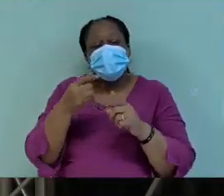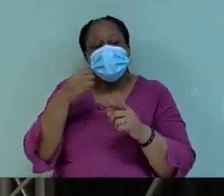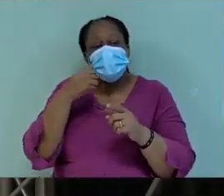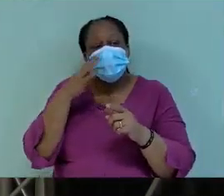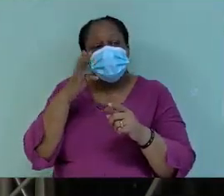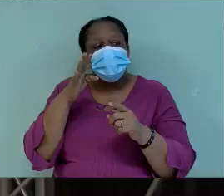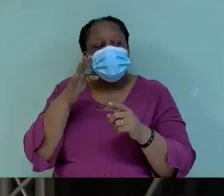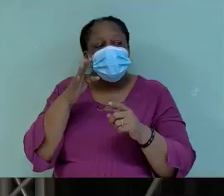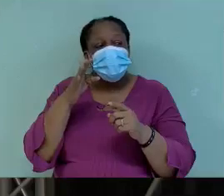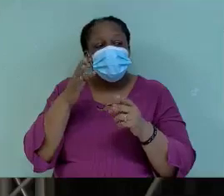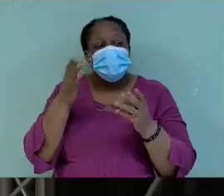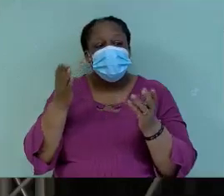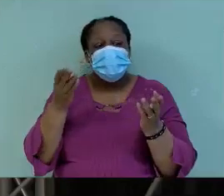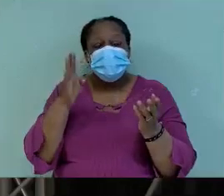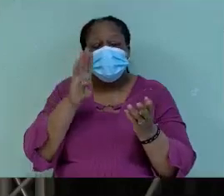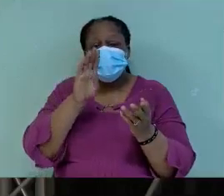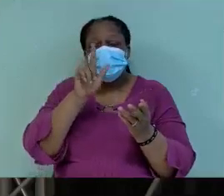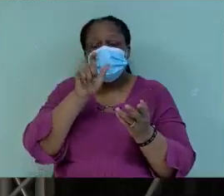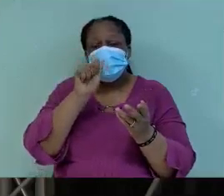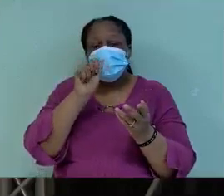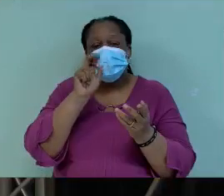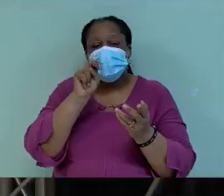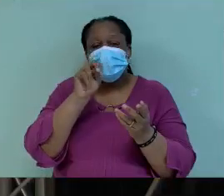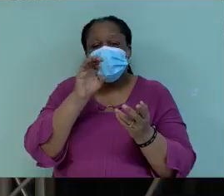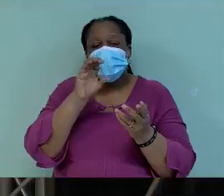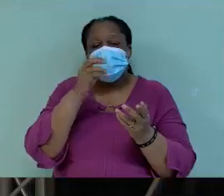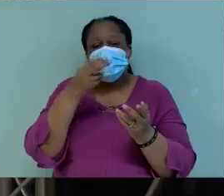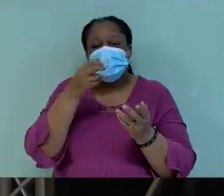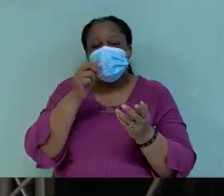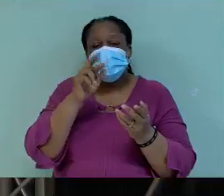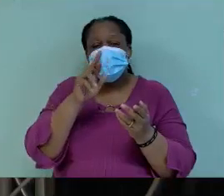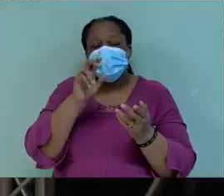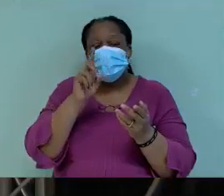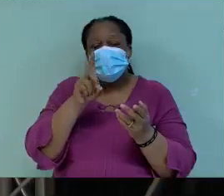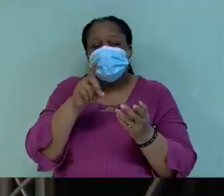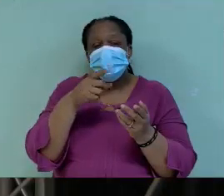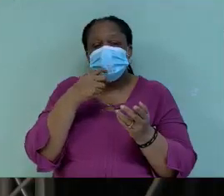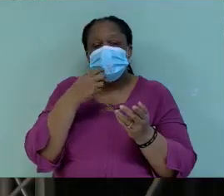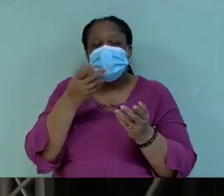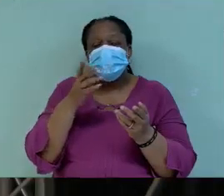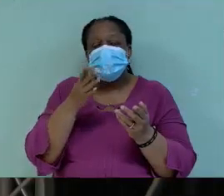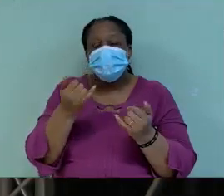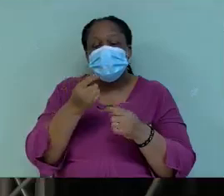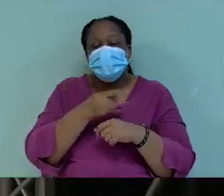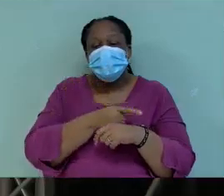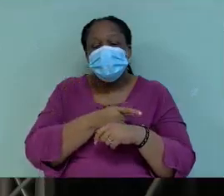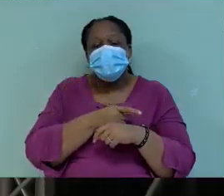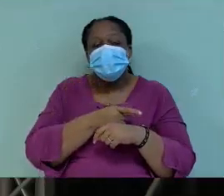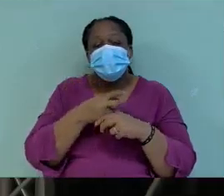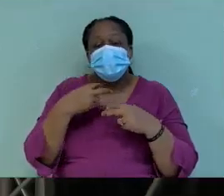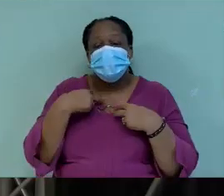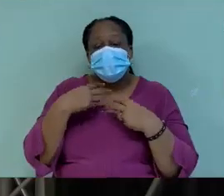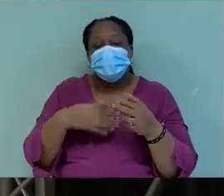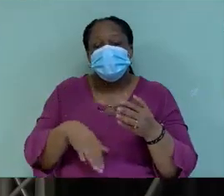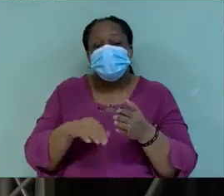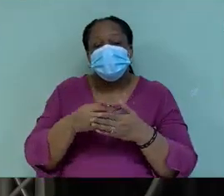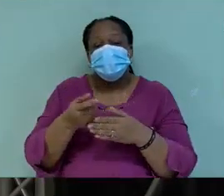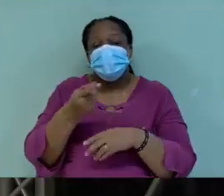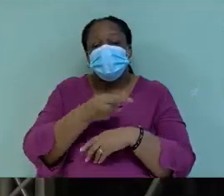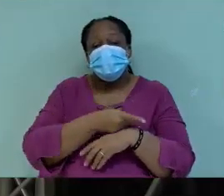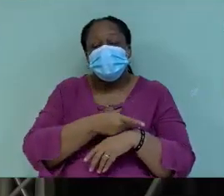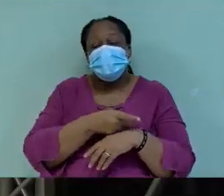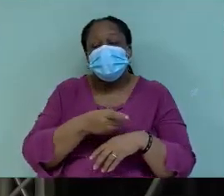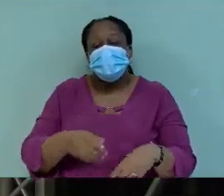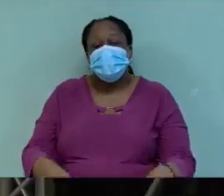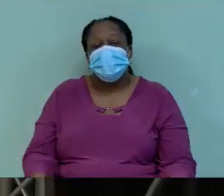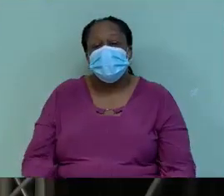e-government and who continues to assist us here at the NEOC in terms of